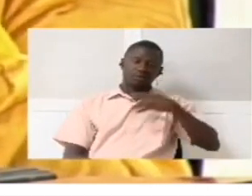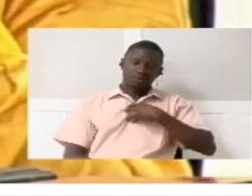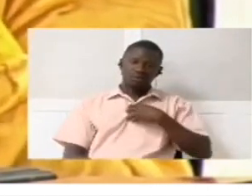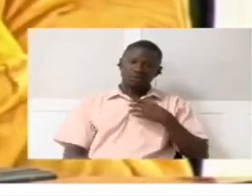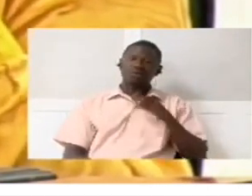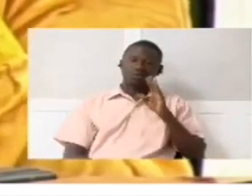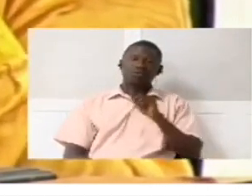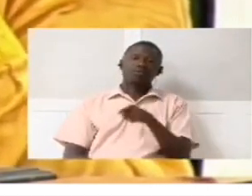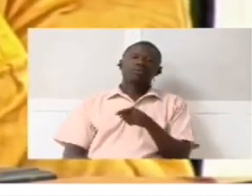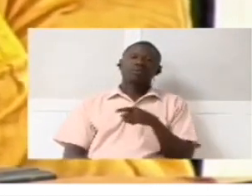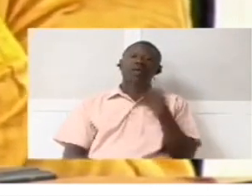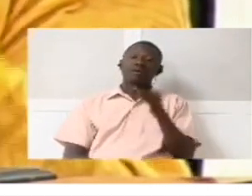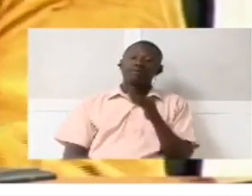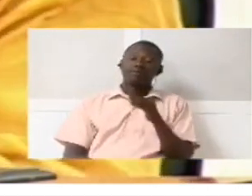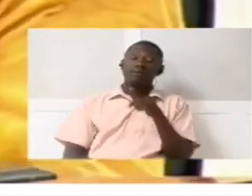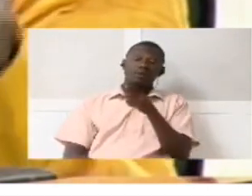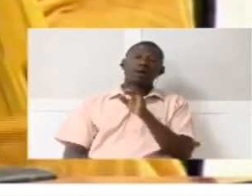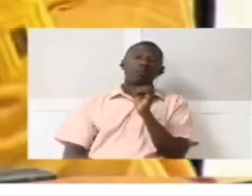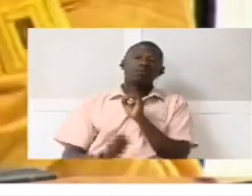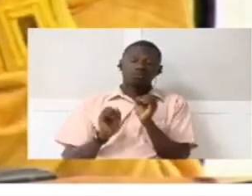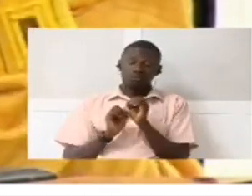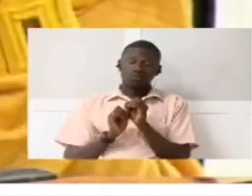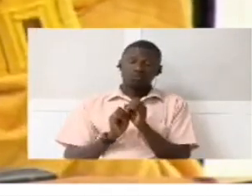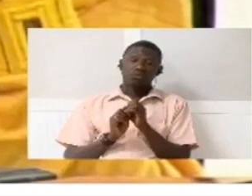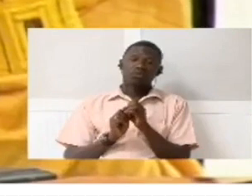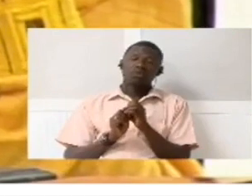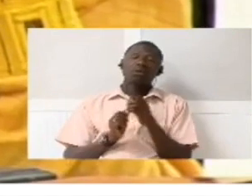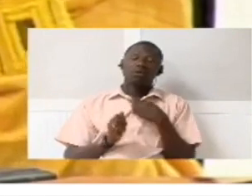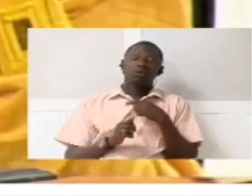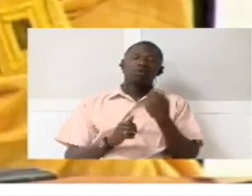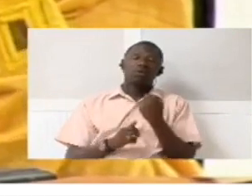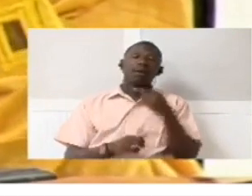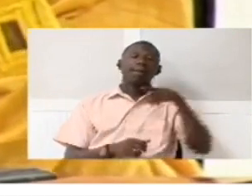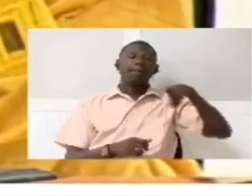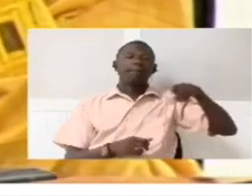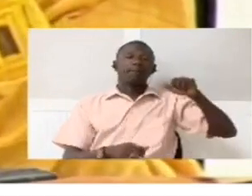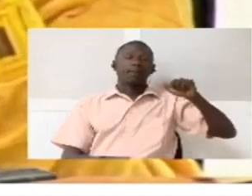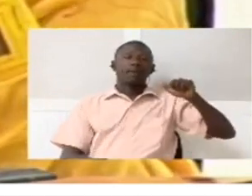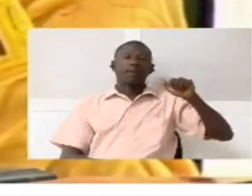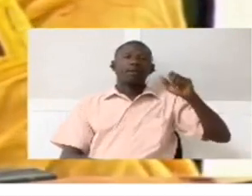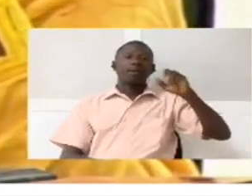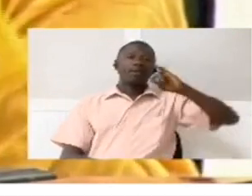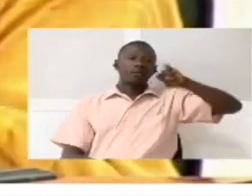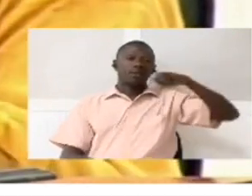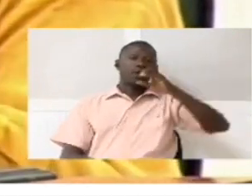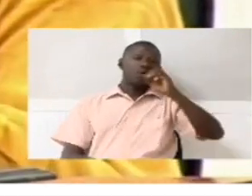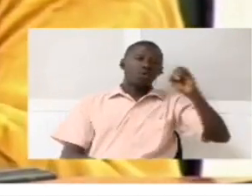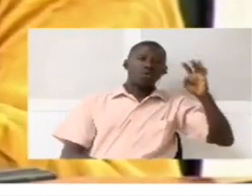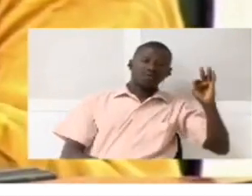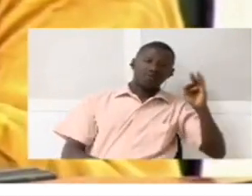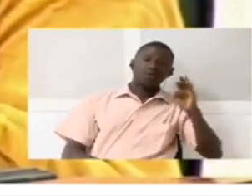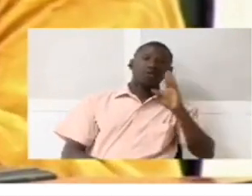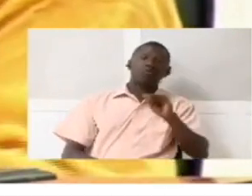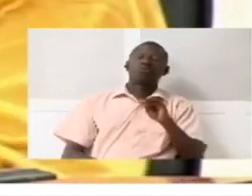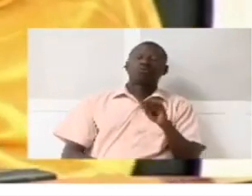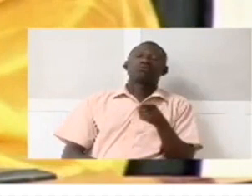present, Fa Diouf moko de defal. Fa Diouf will do it for him. Because ñom, because